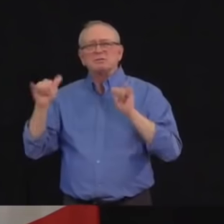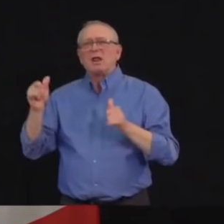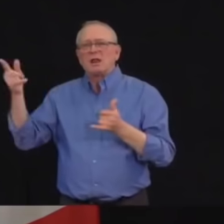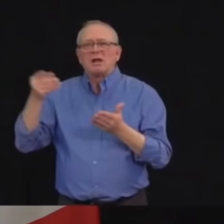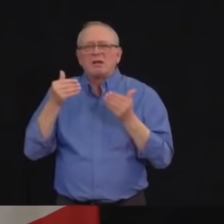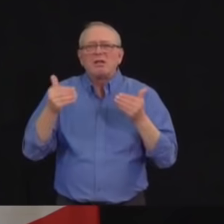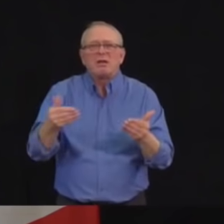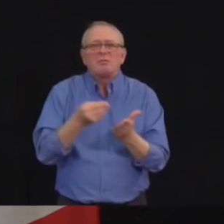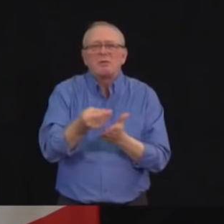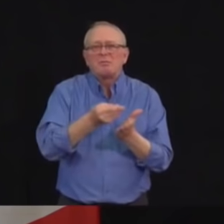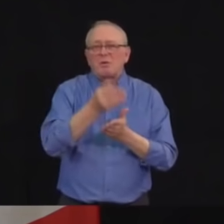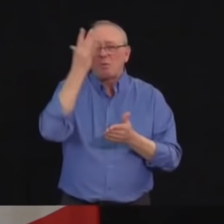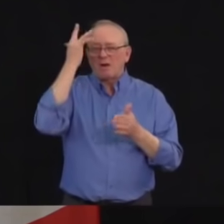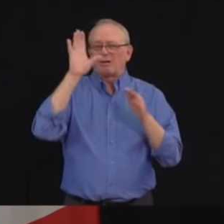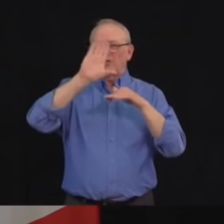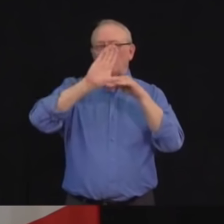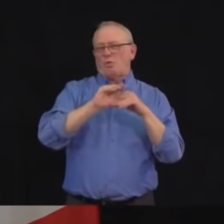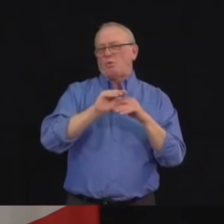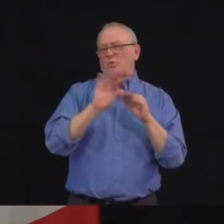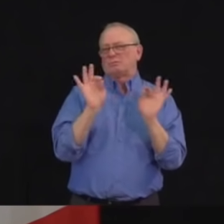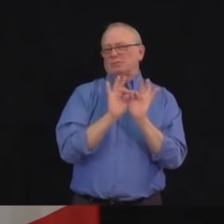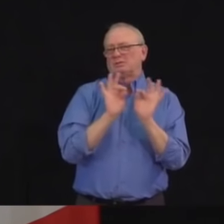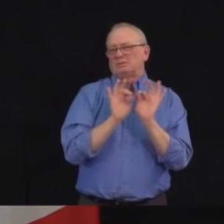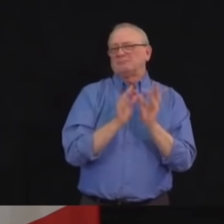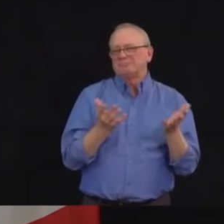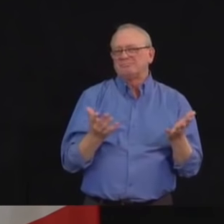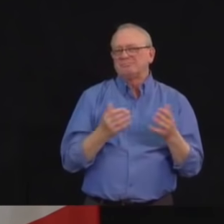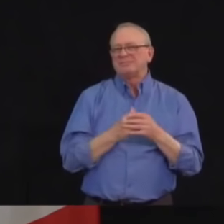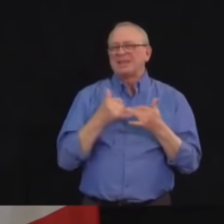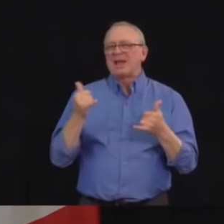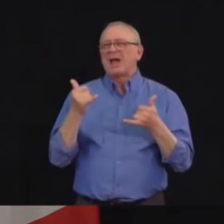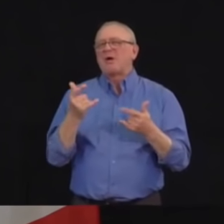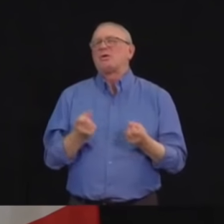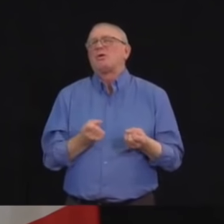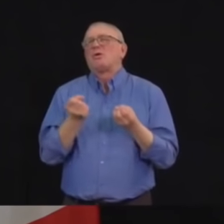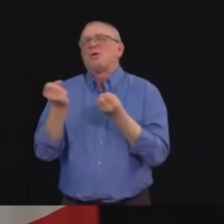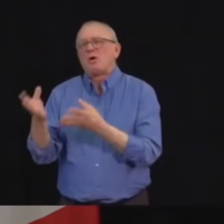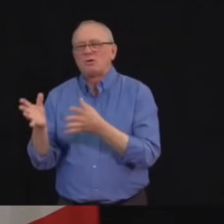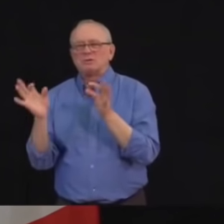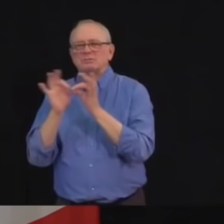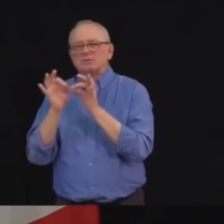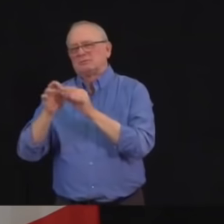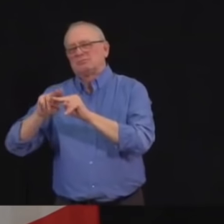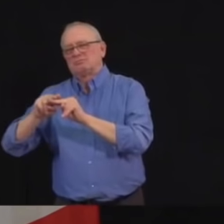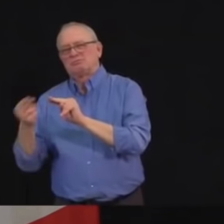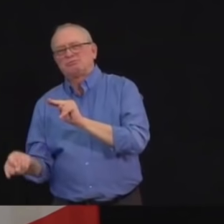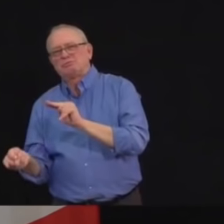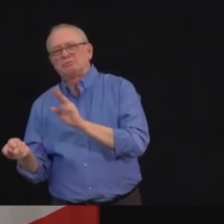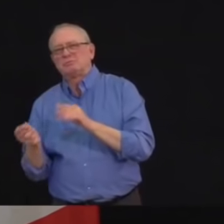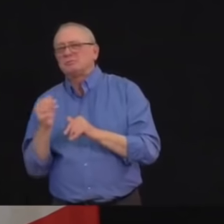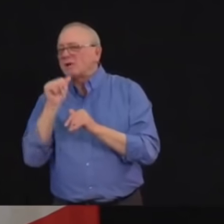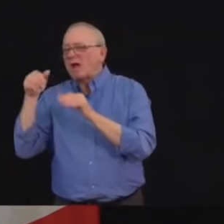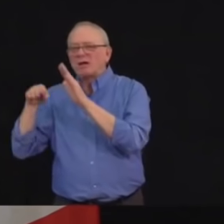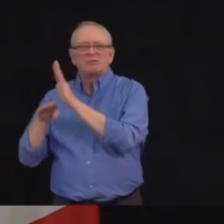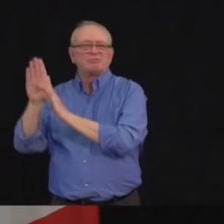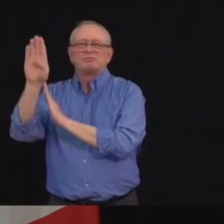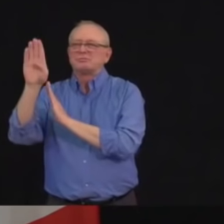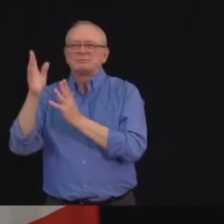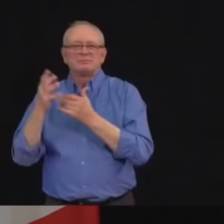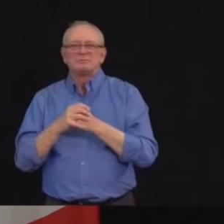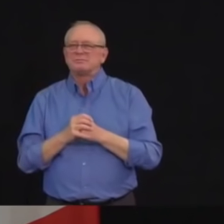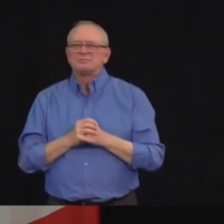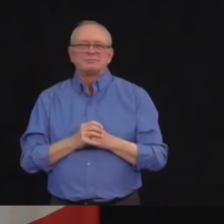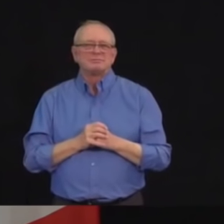want to once again reiterate the urgency of the national government stepping up to ensure liquidity for this, the